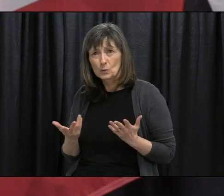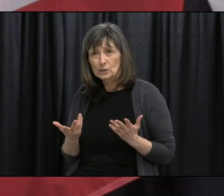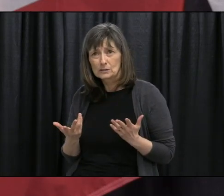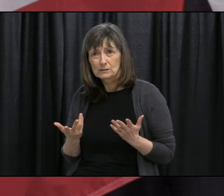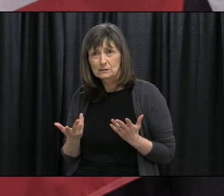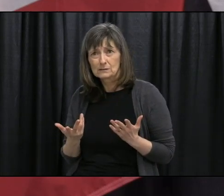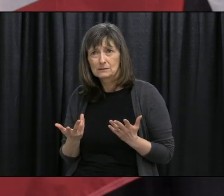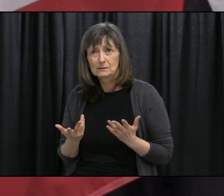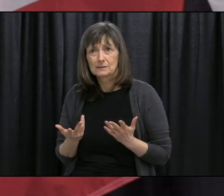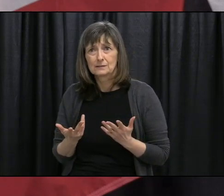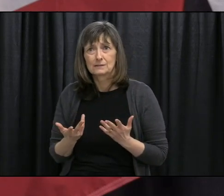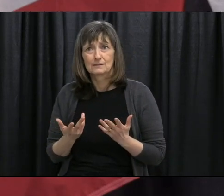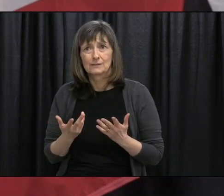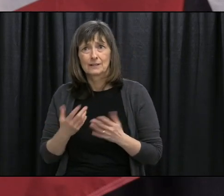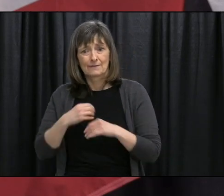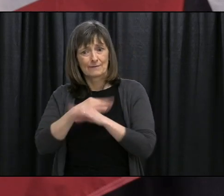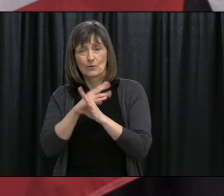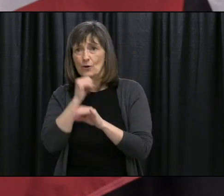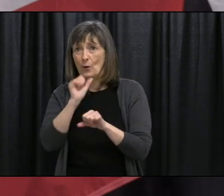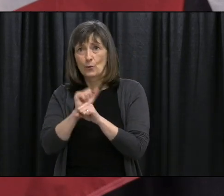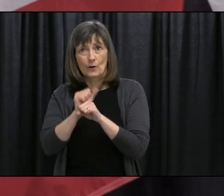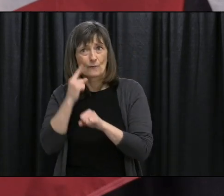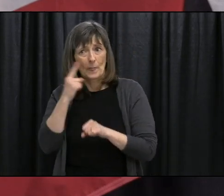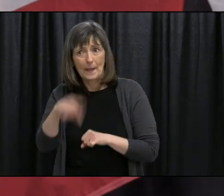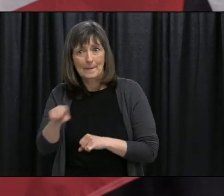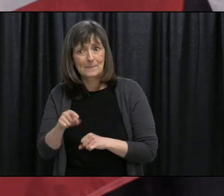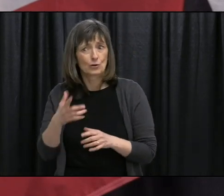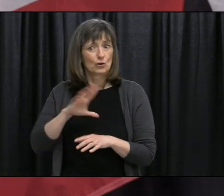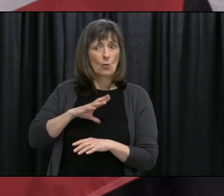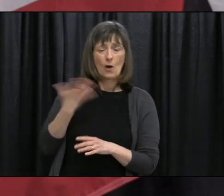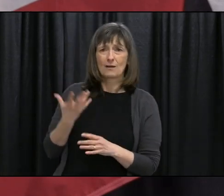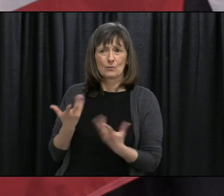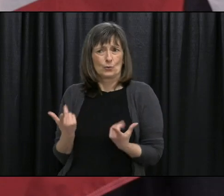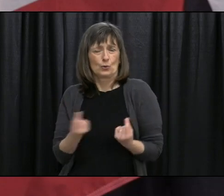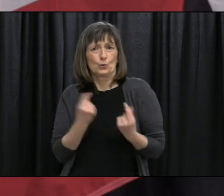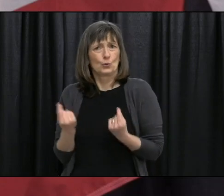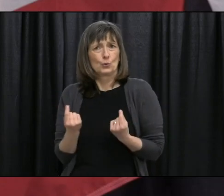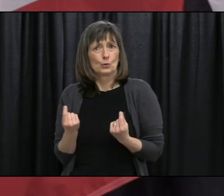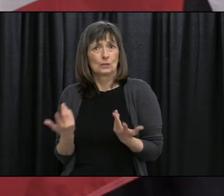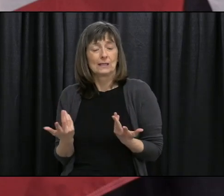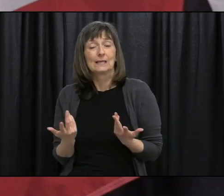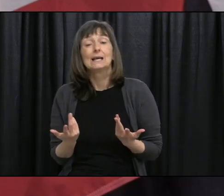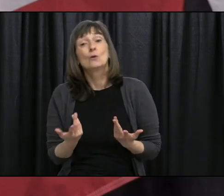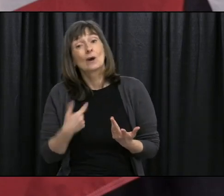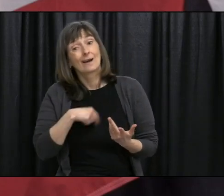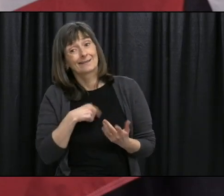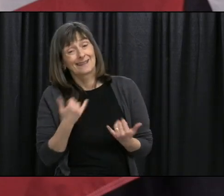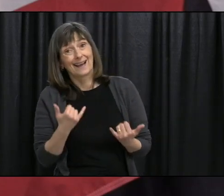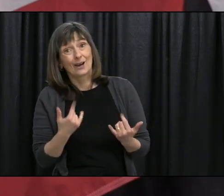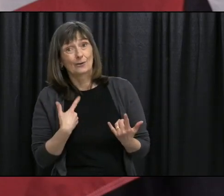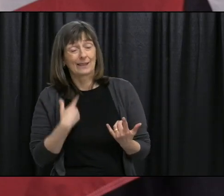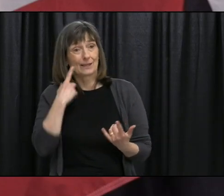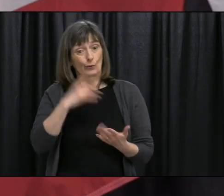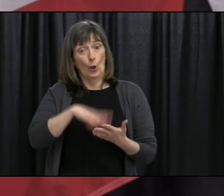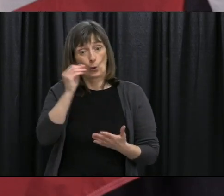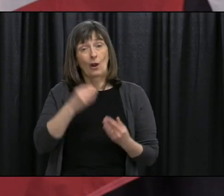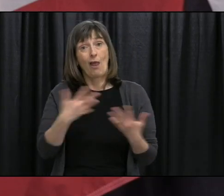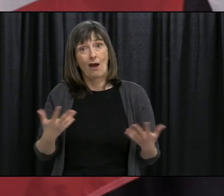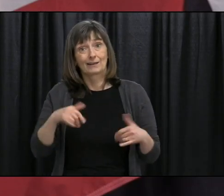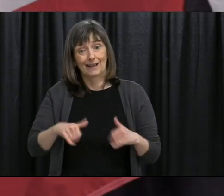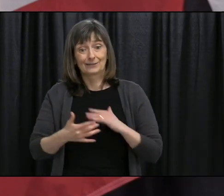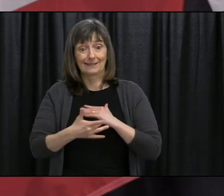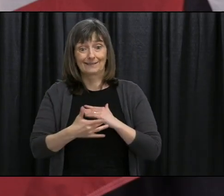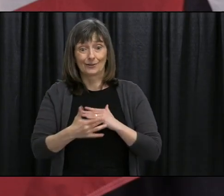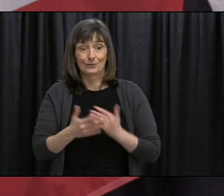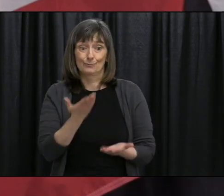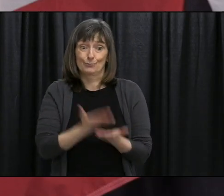the lessons that we would have learned, is this whole idea that not only can you get an education from home remotely using